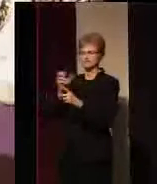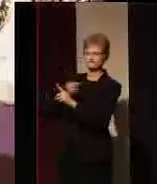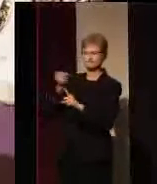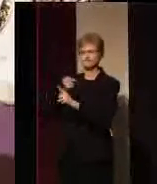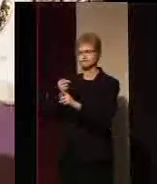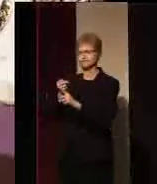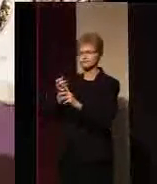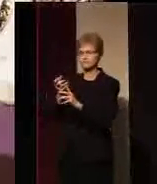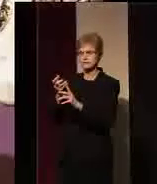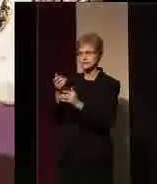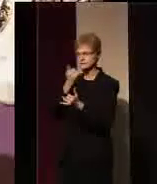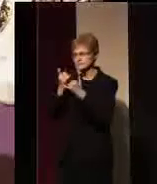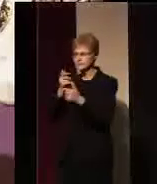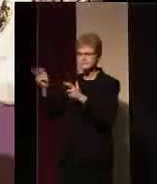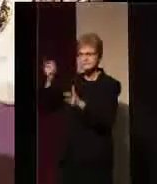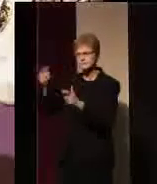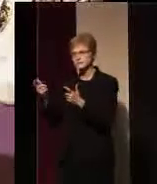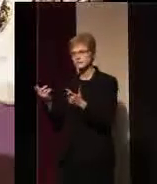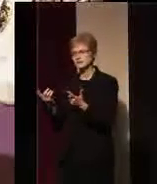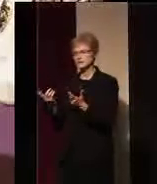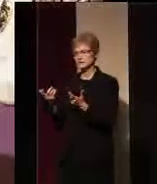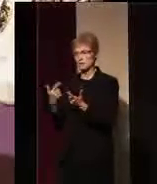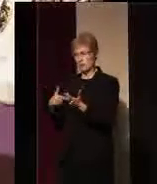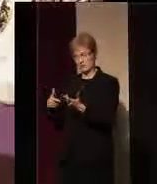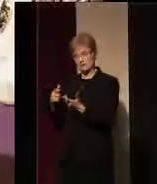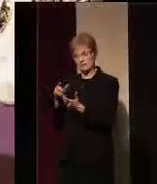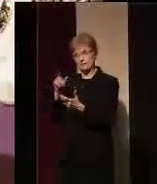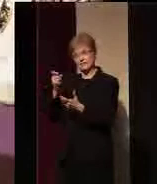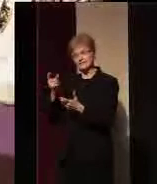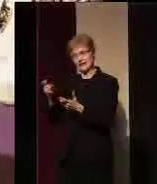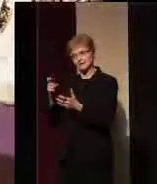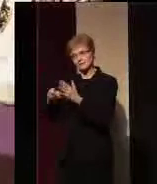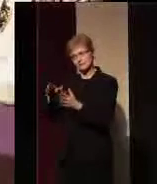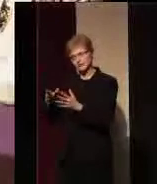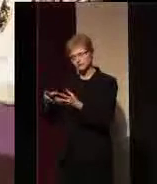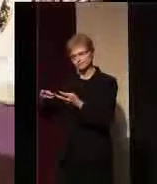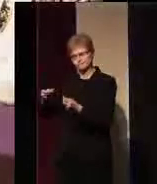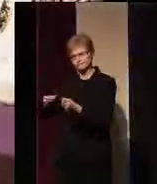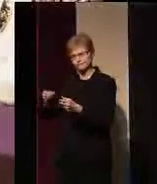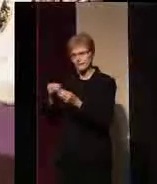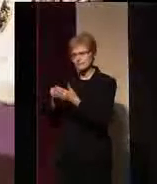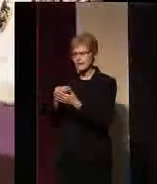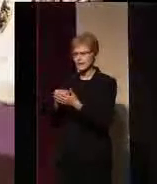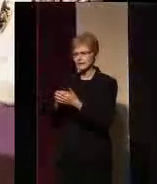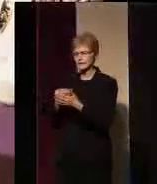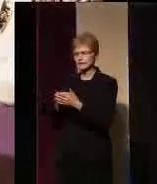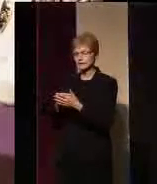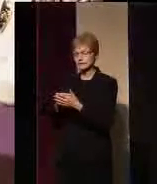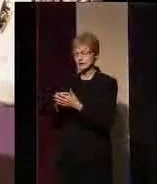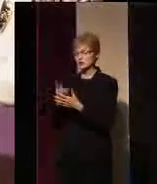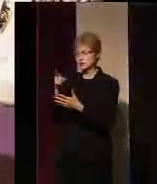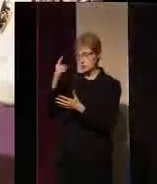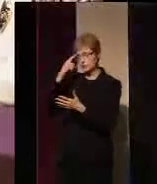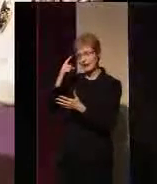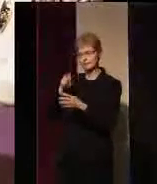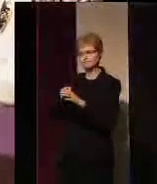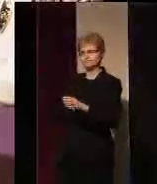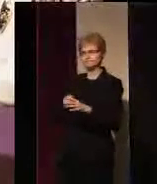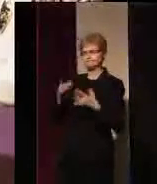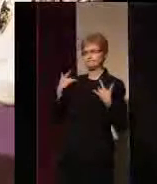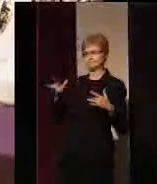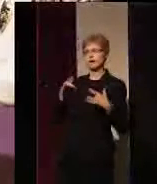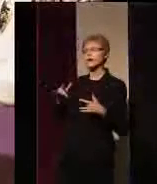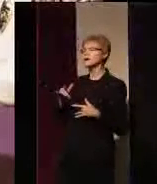paying that money, and to anyone who's on the sidelines thinking, this isn't really my issue, if you're a taxpayer, this is your